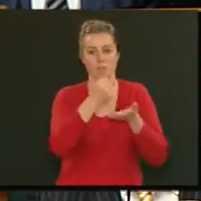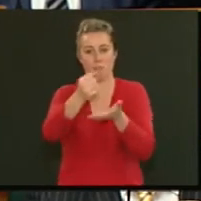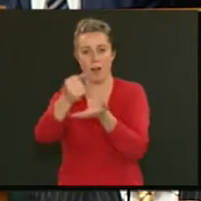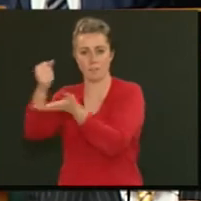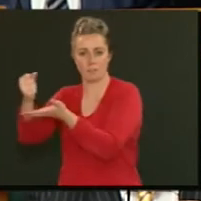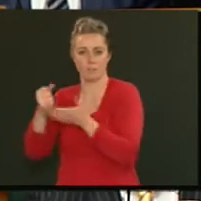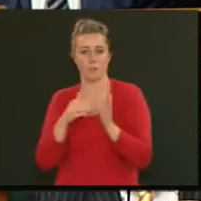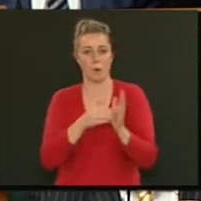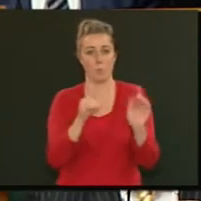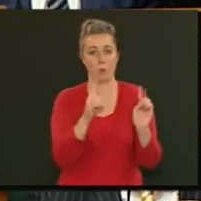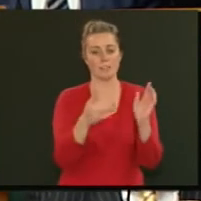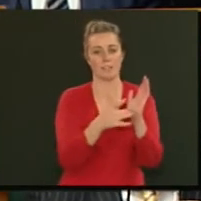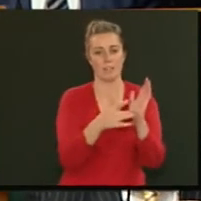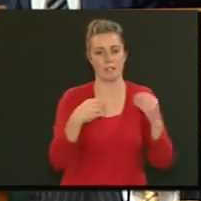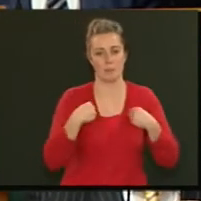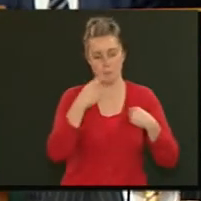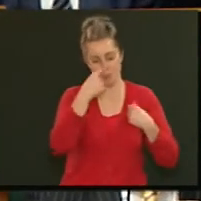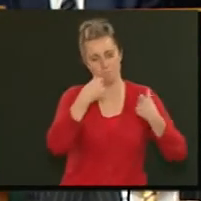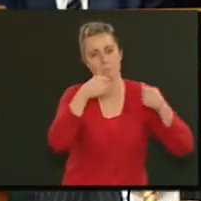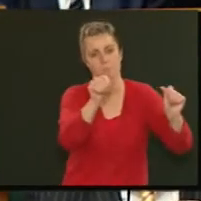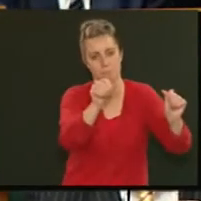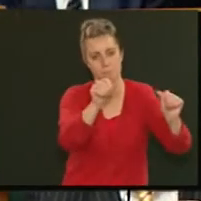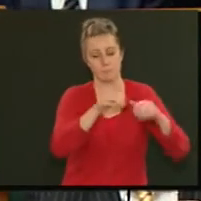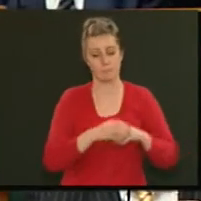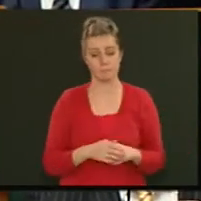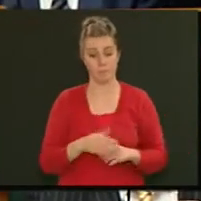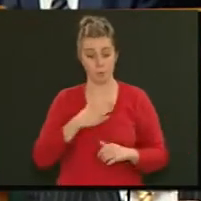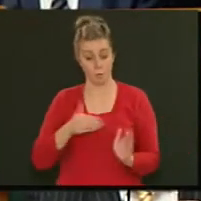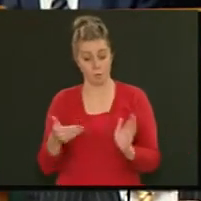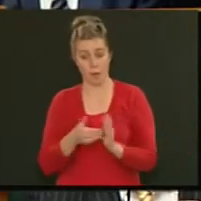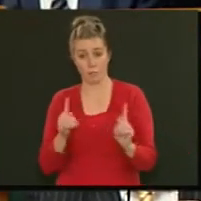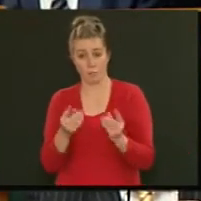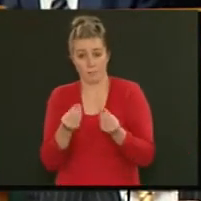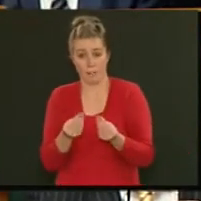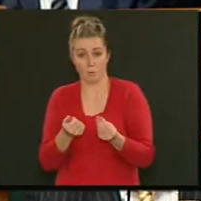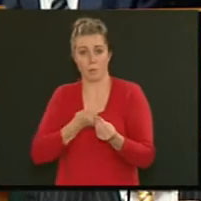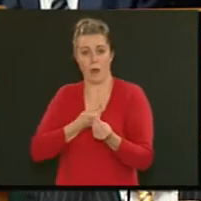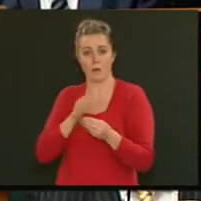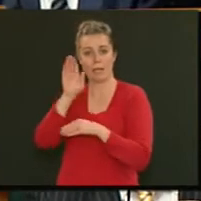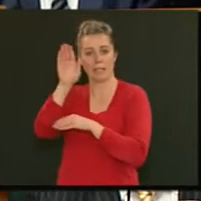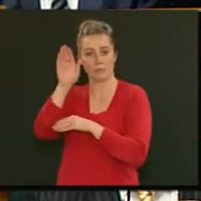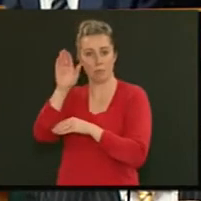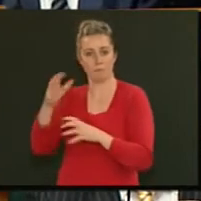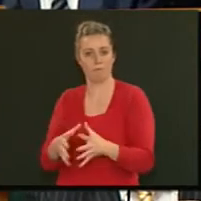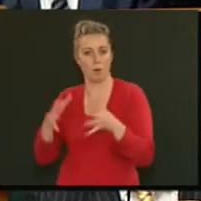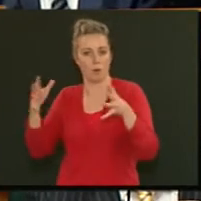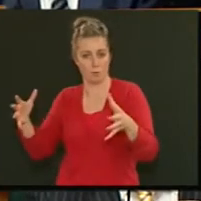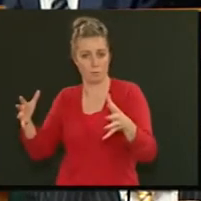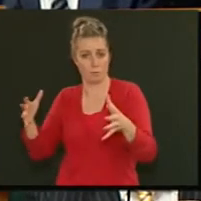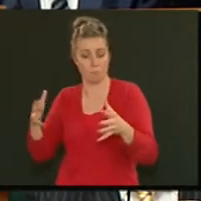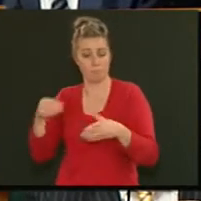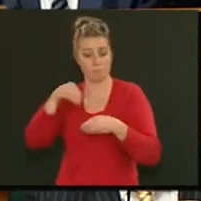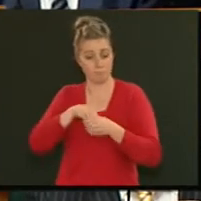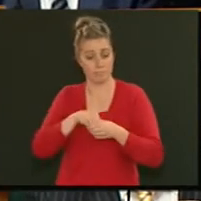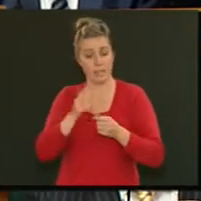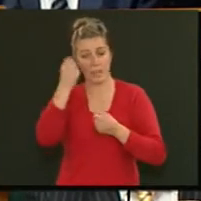companies succeed. It's all about adding more value to our export volumes. Investment in innovation